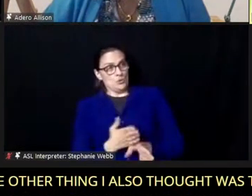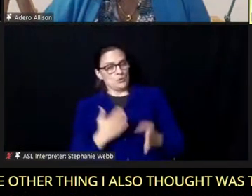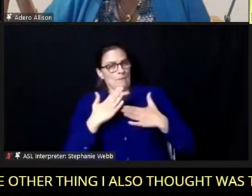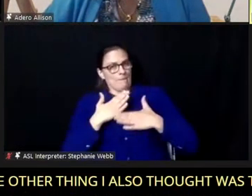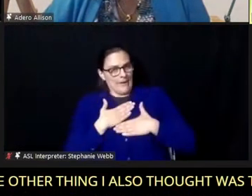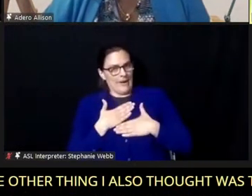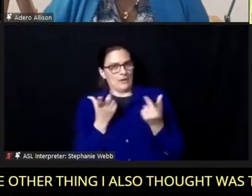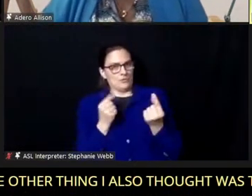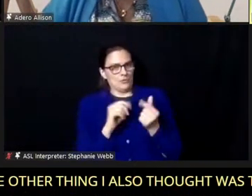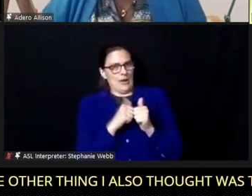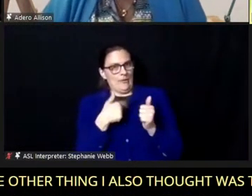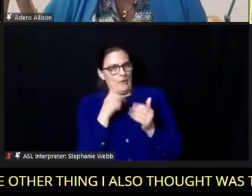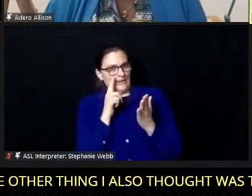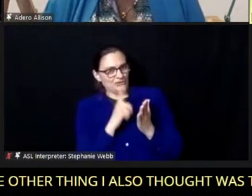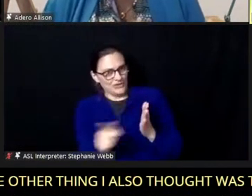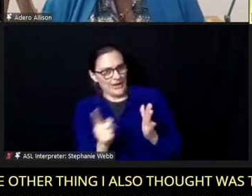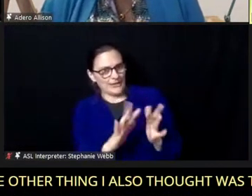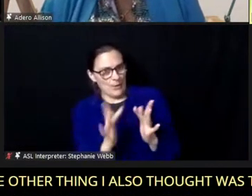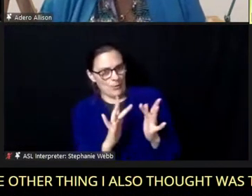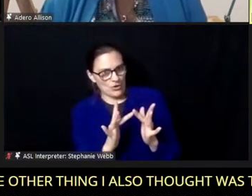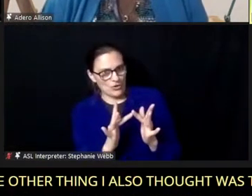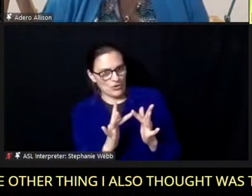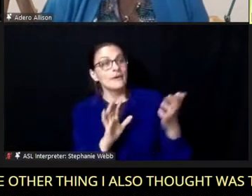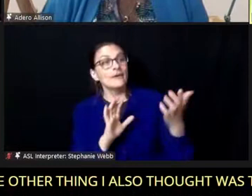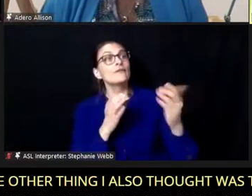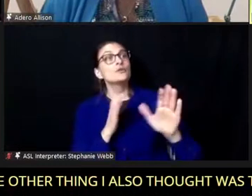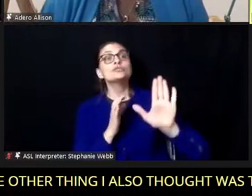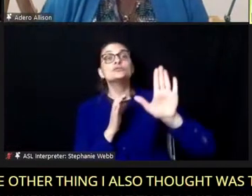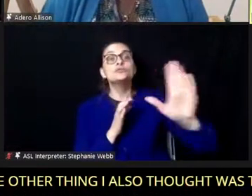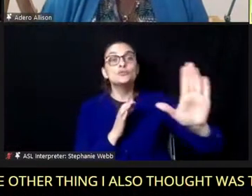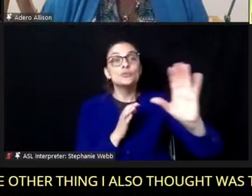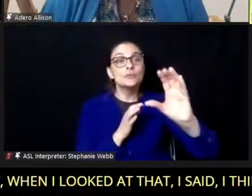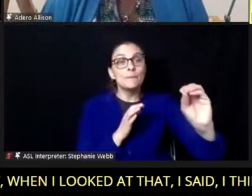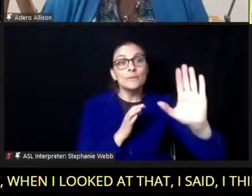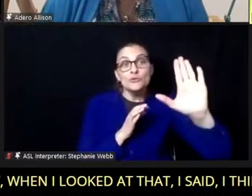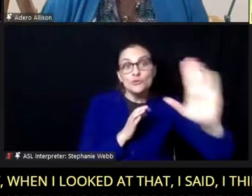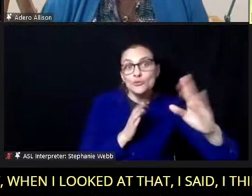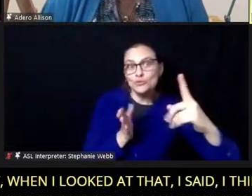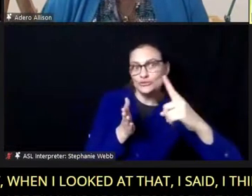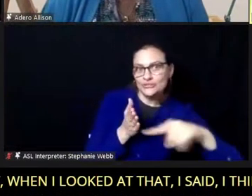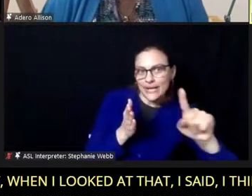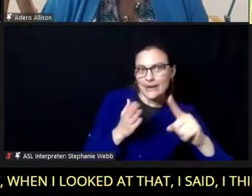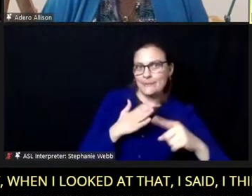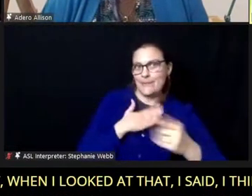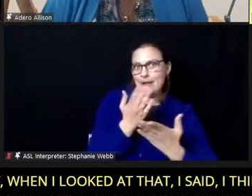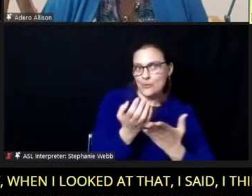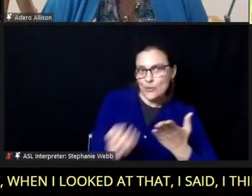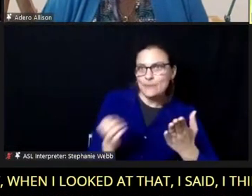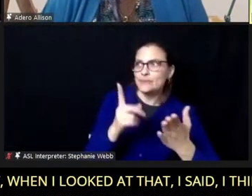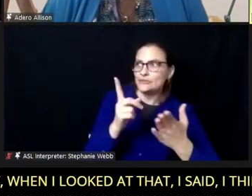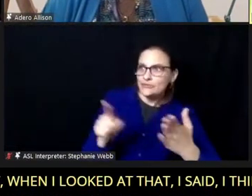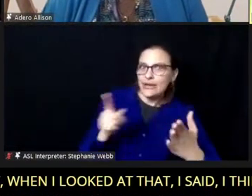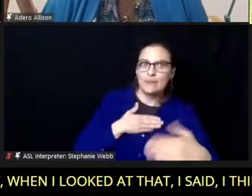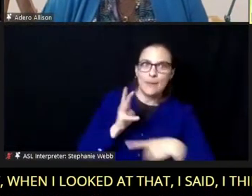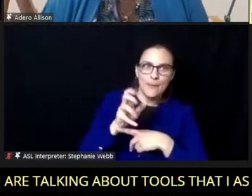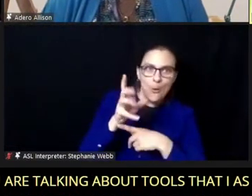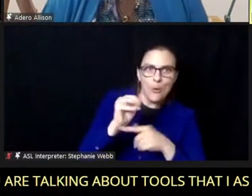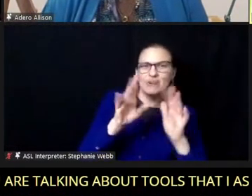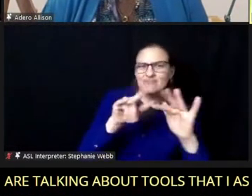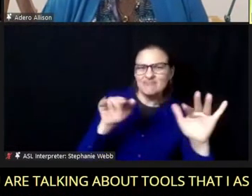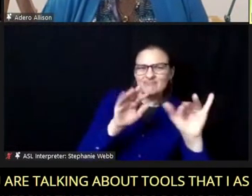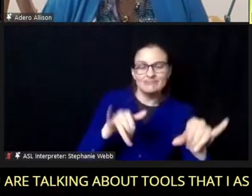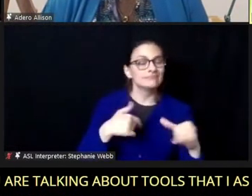versus the providers doing that. And they can check your remote modem and that kind of stuff, because I had that happen with me. But I thought, you know what, 90%